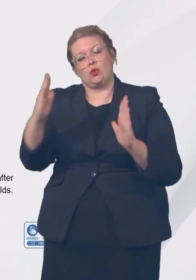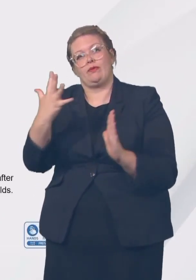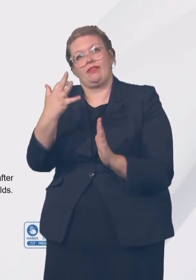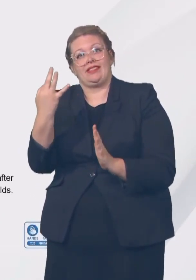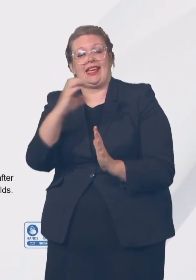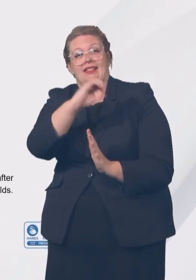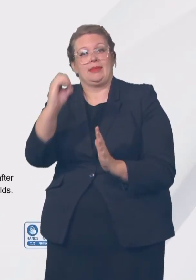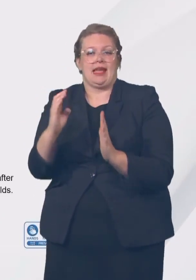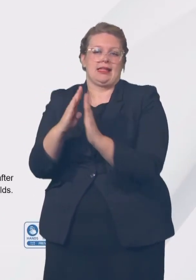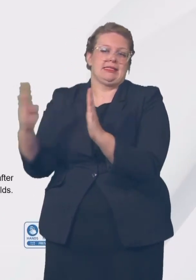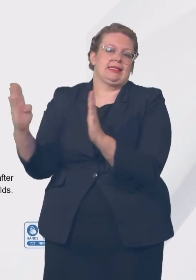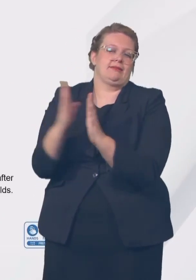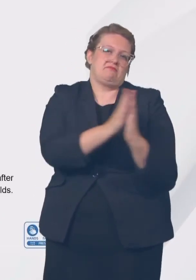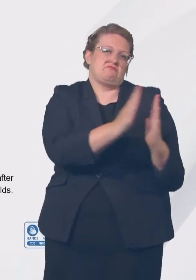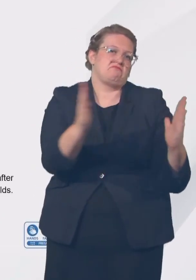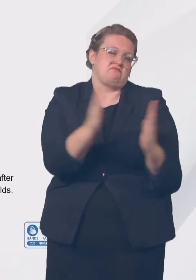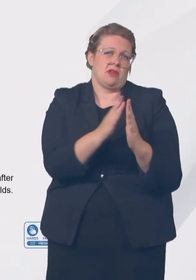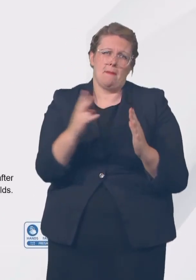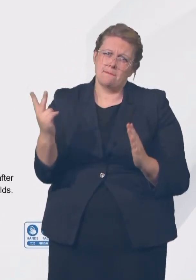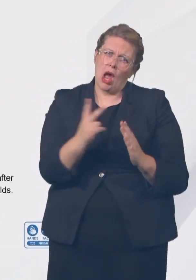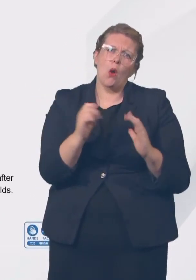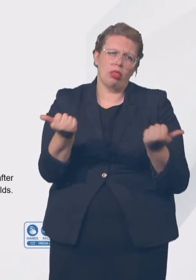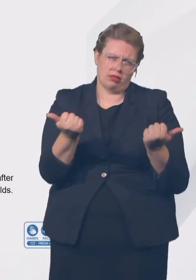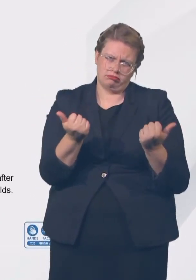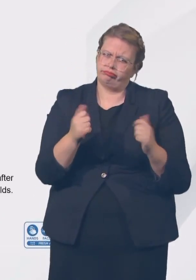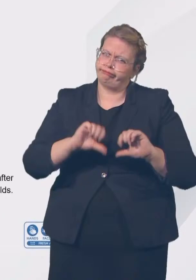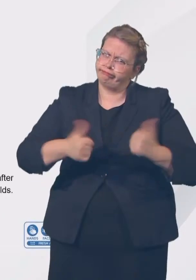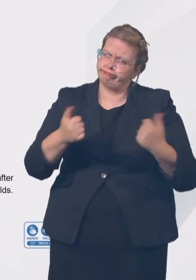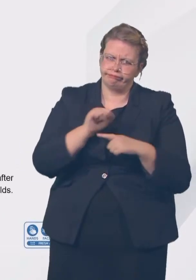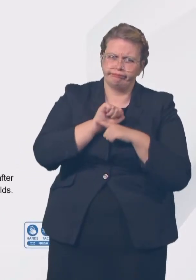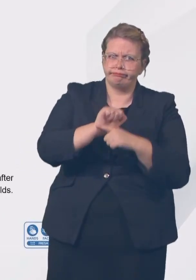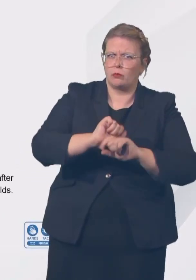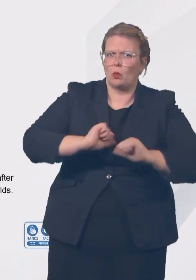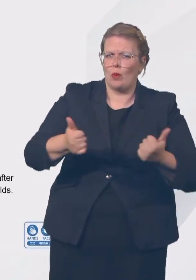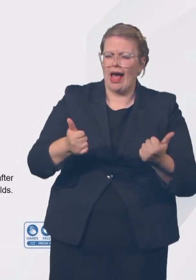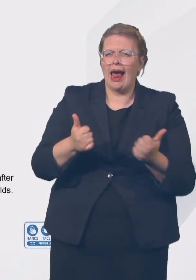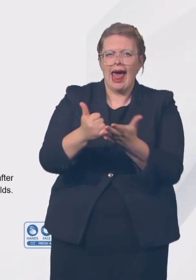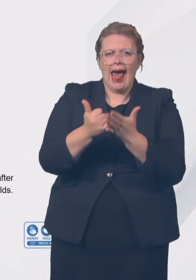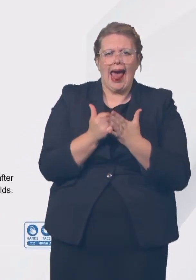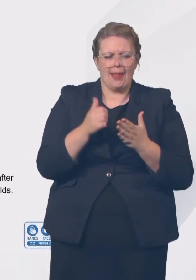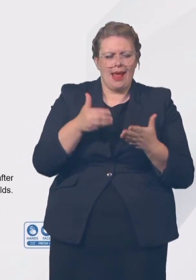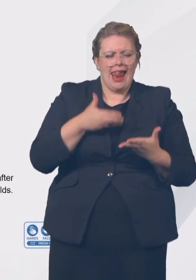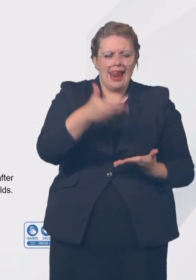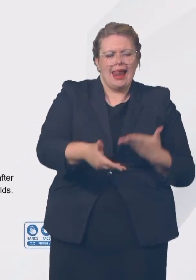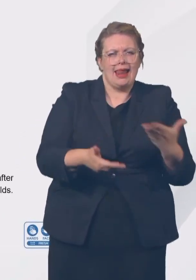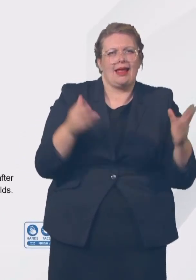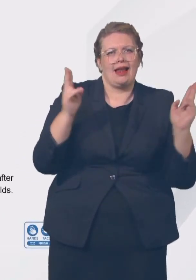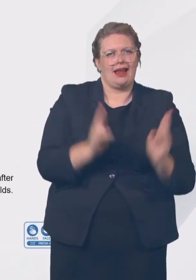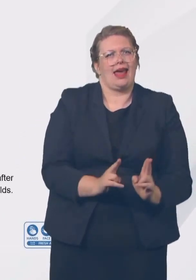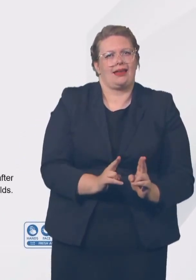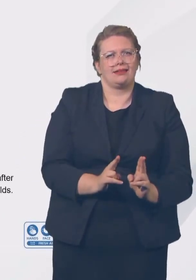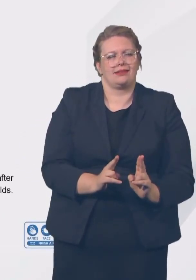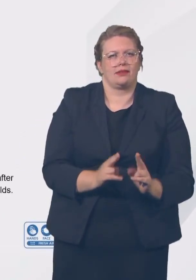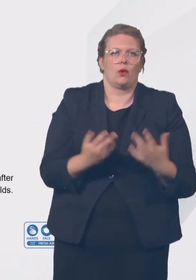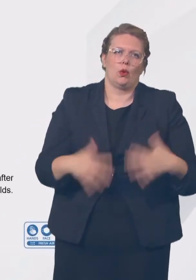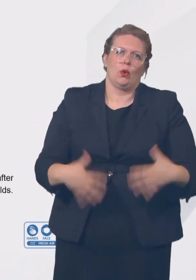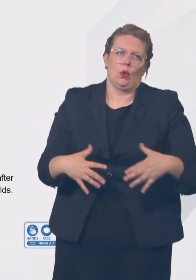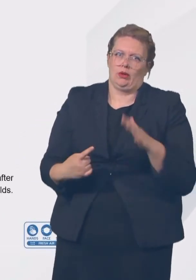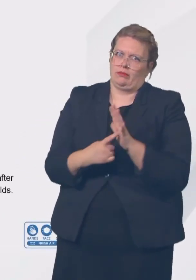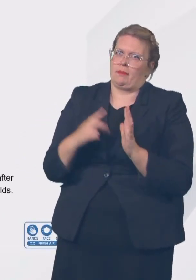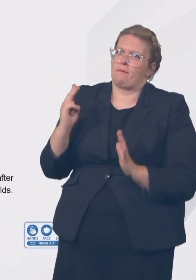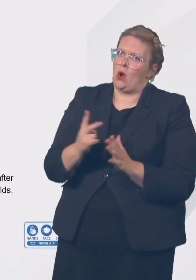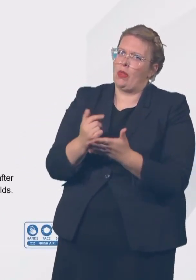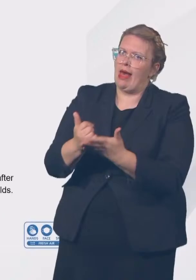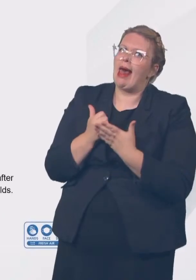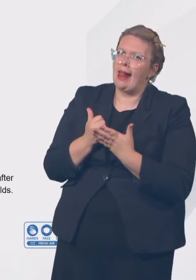in the data, and the fact that both are doing an extremely good job in reducing household transmission.